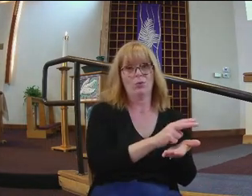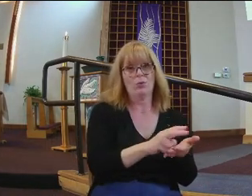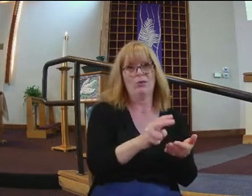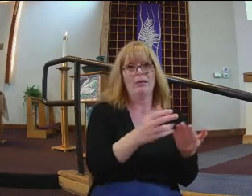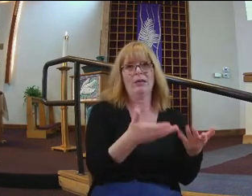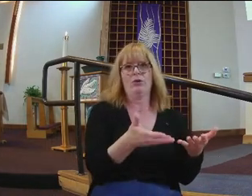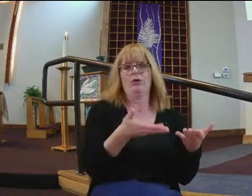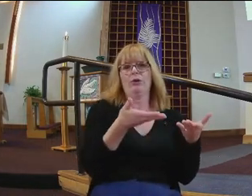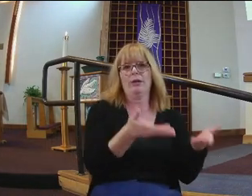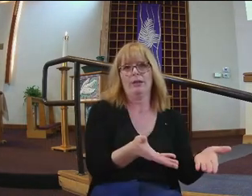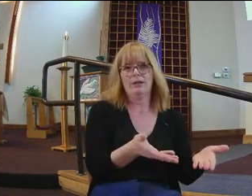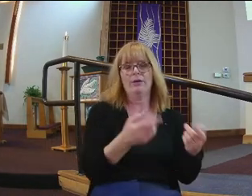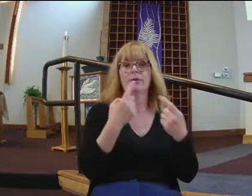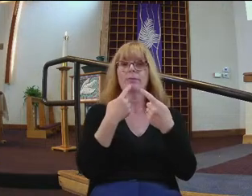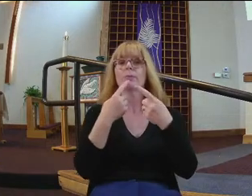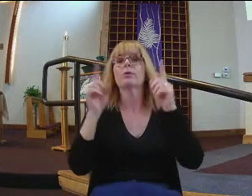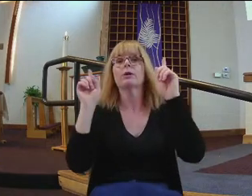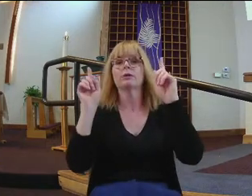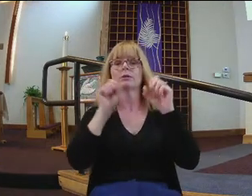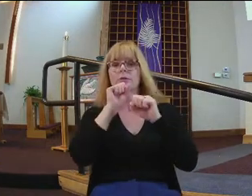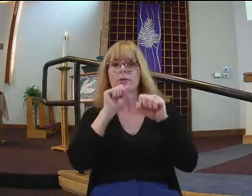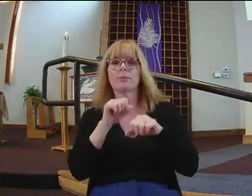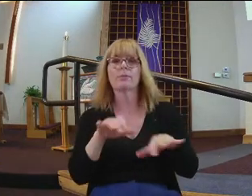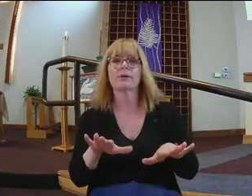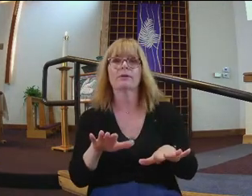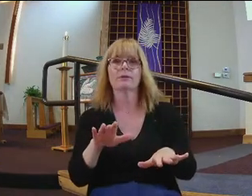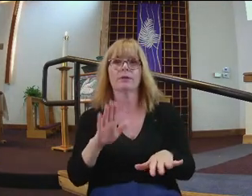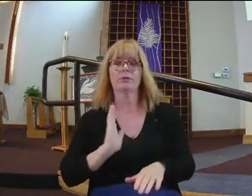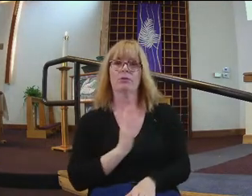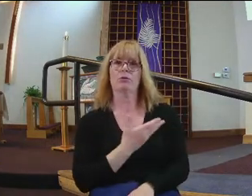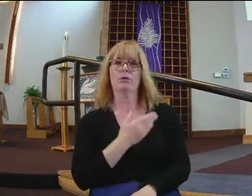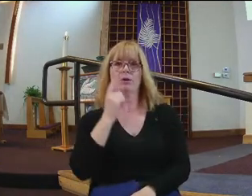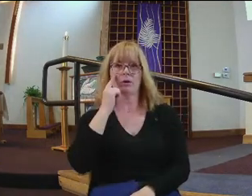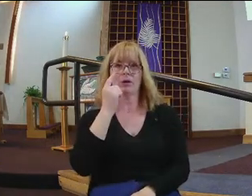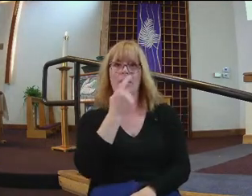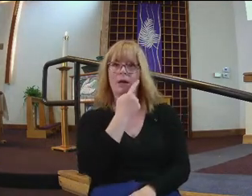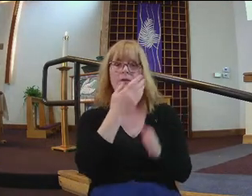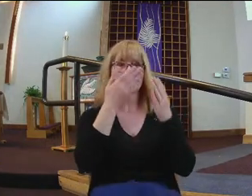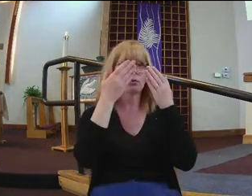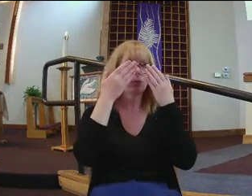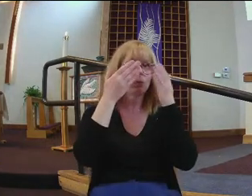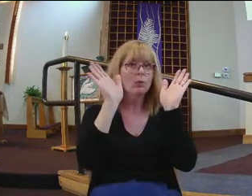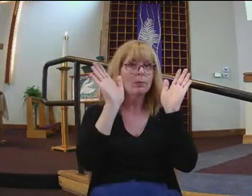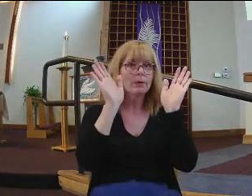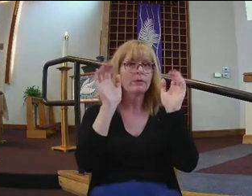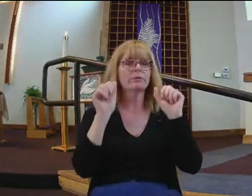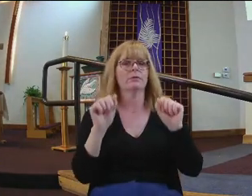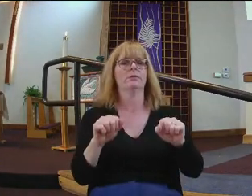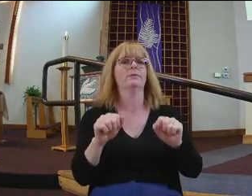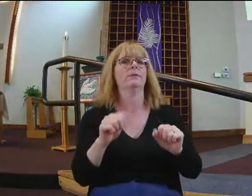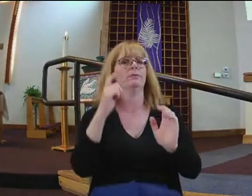Pronouncing a blessing opens our eyes to recognize it.